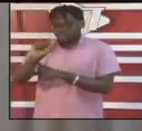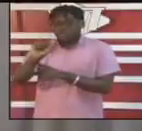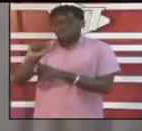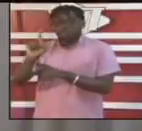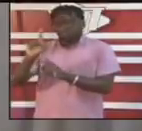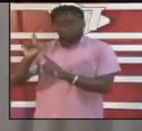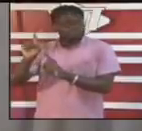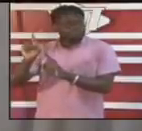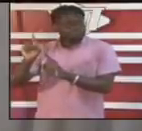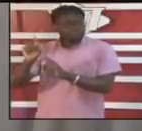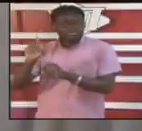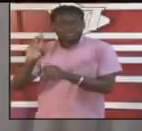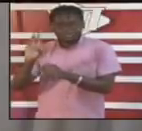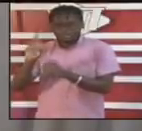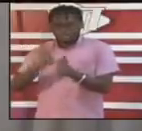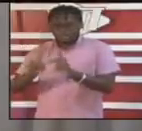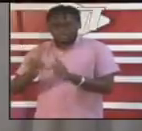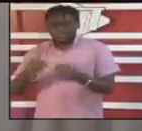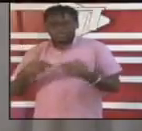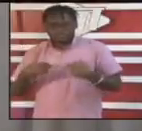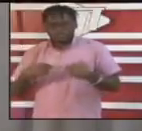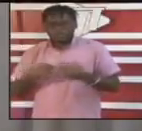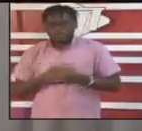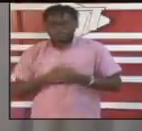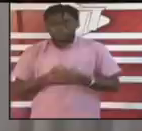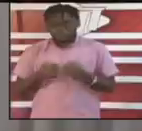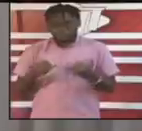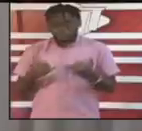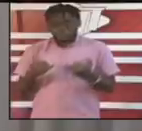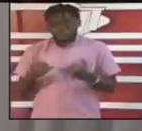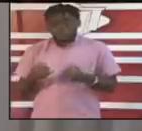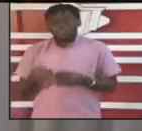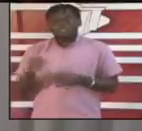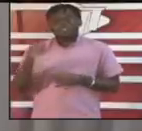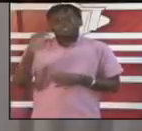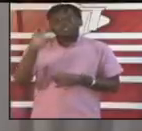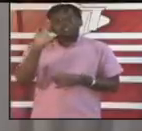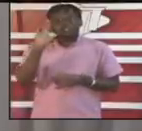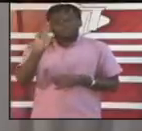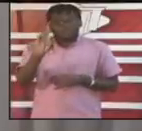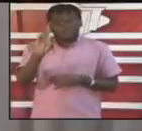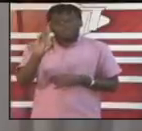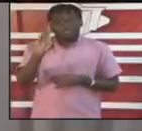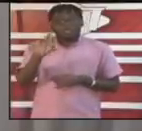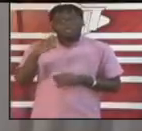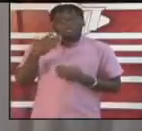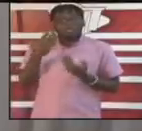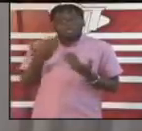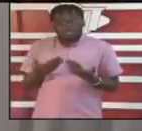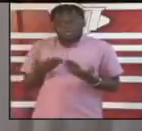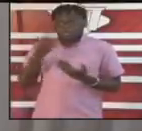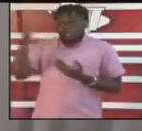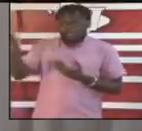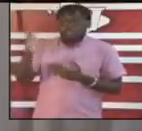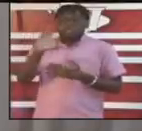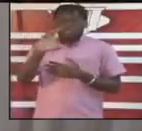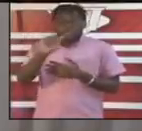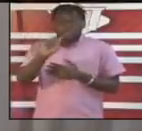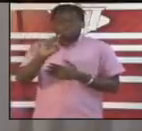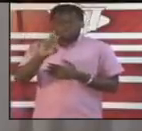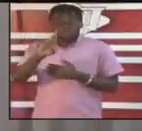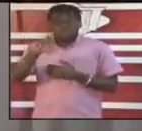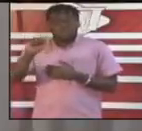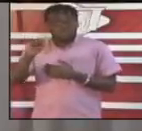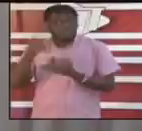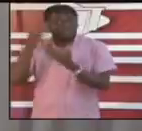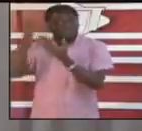7, with the addition of the 4 from yesterday. So 7 in total at the Cora facility. Looking at the parallel system, we're looking at quarantine